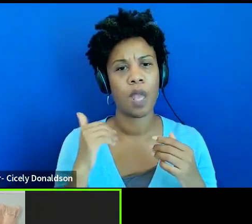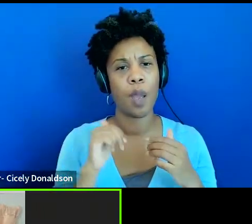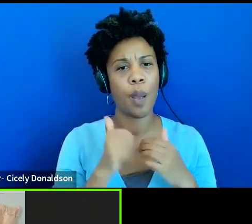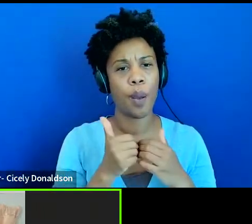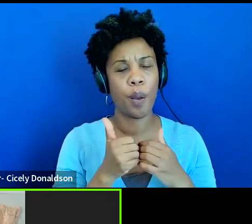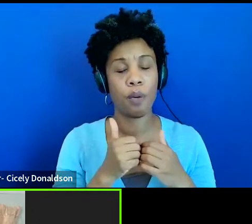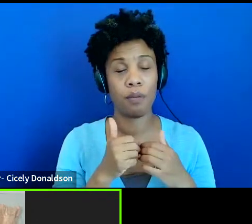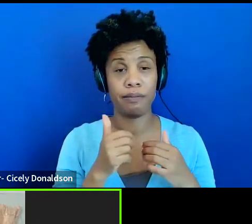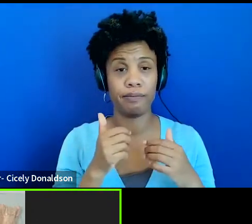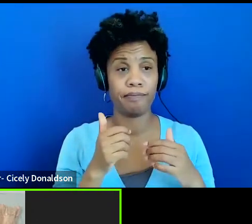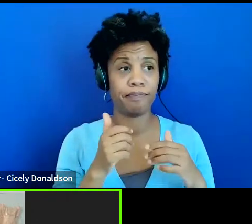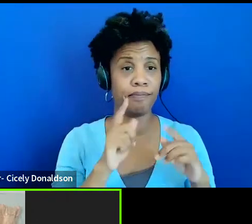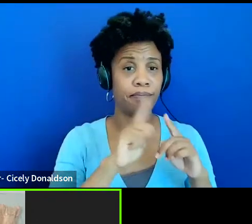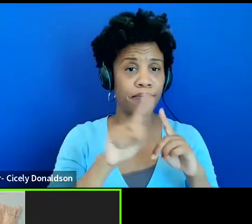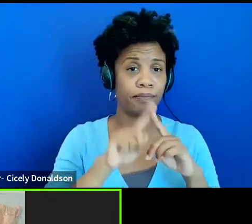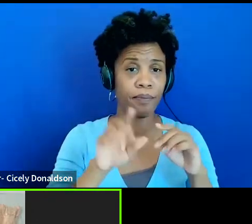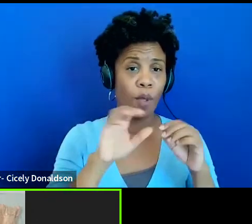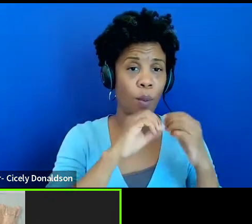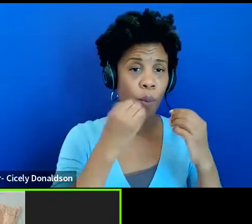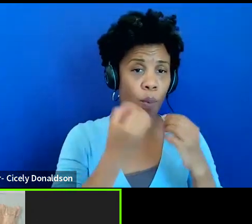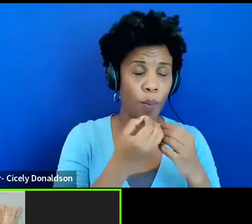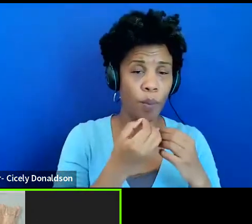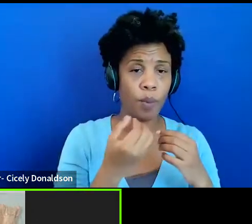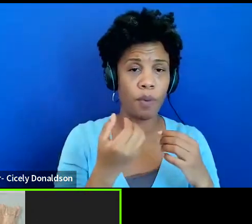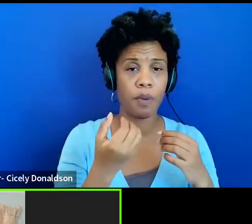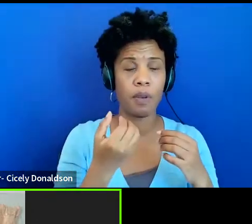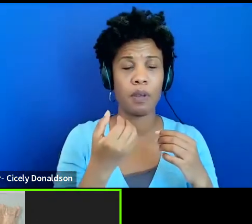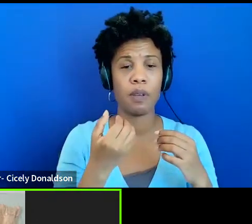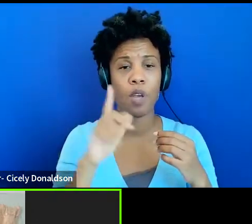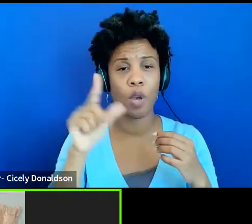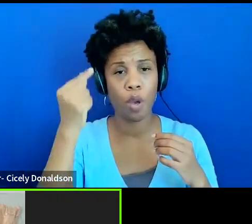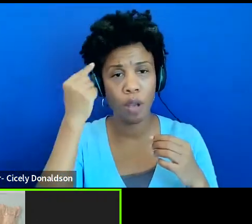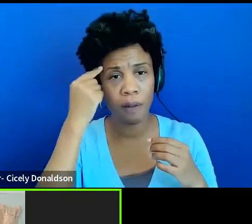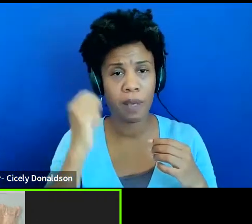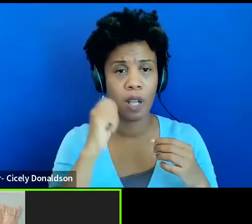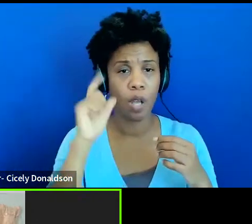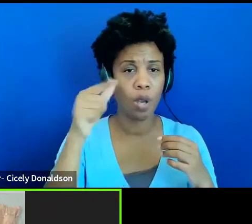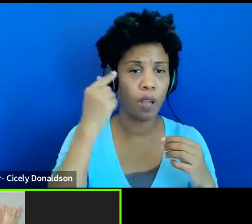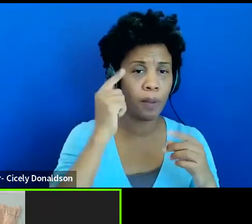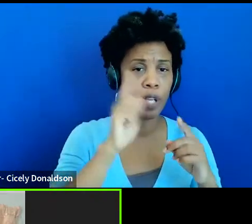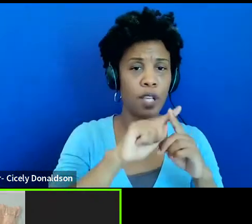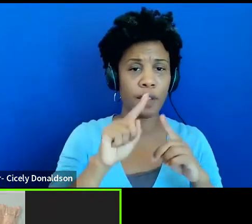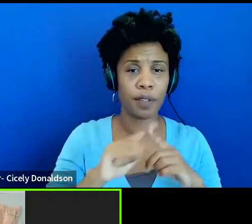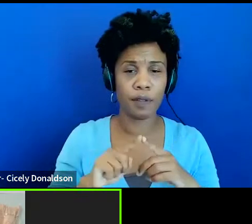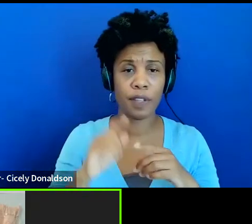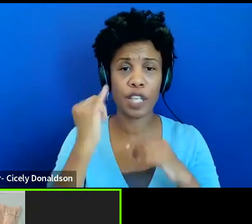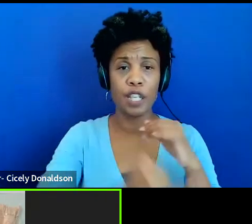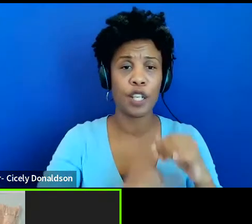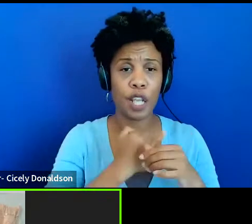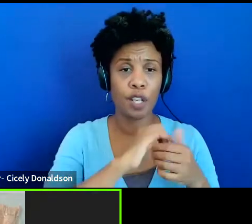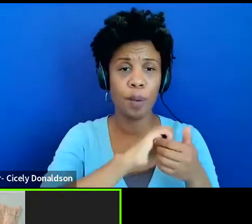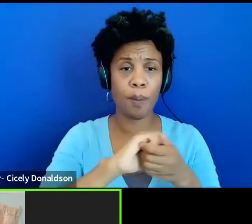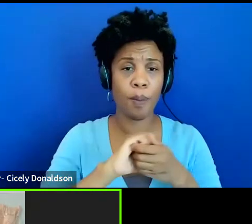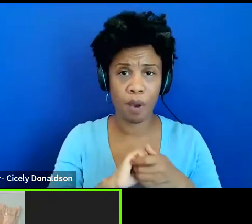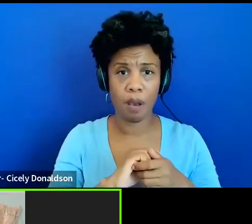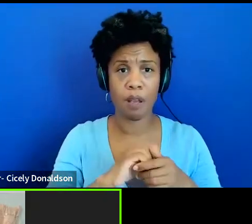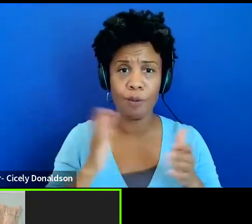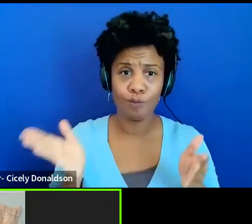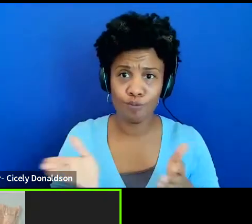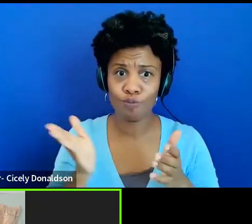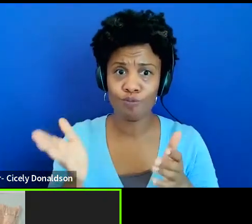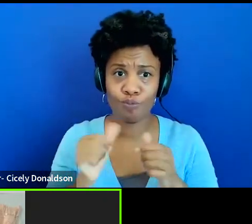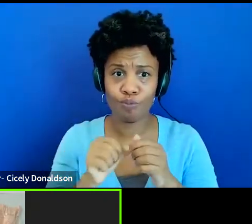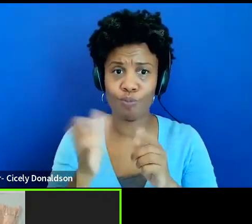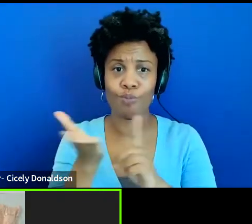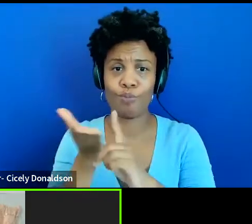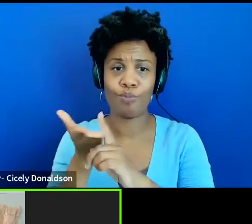national organizations, our regional and international partners as well. The COVID-19 raised its ugly head in